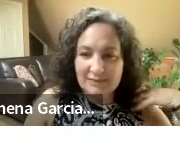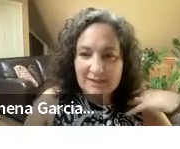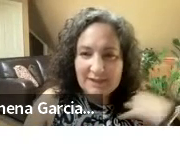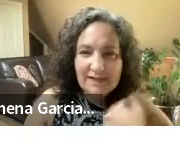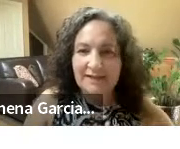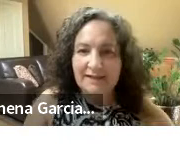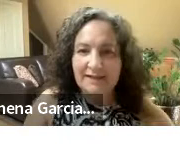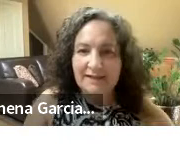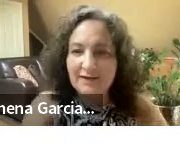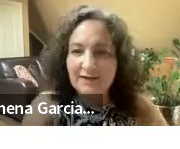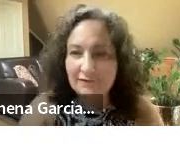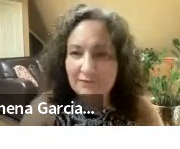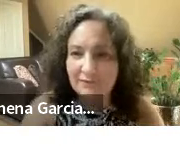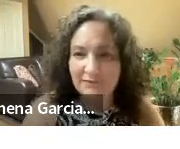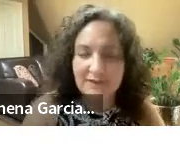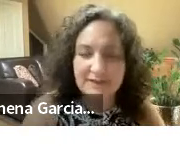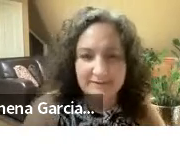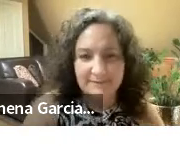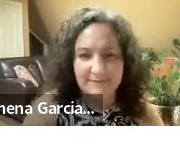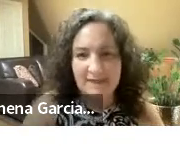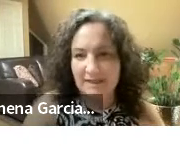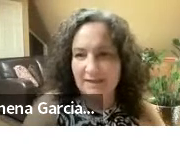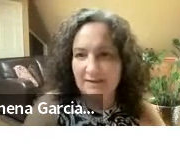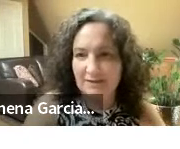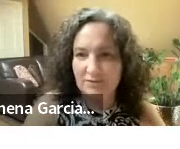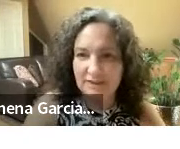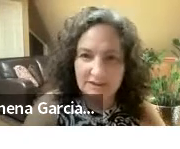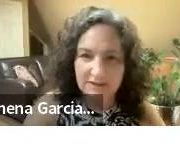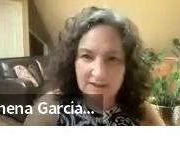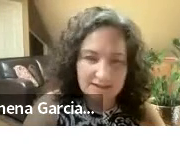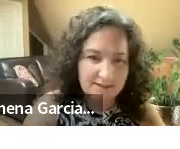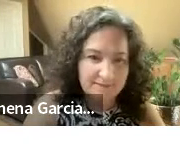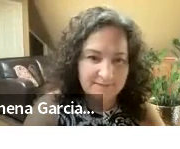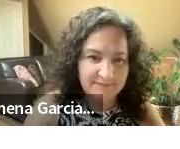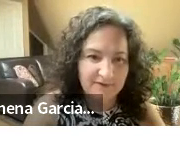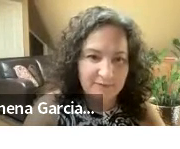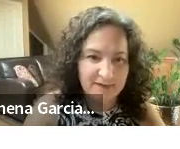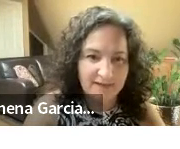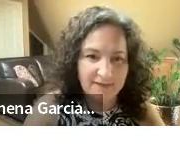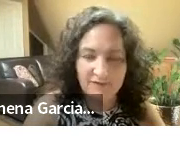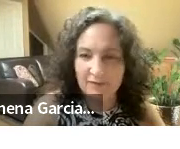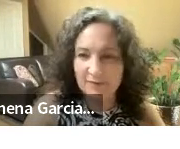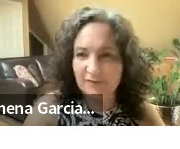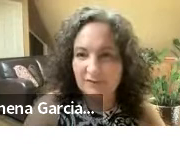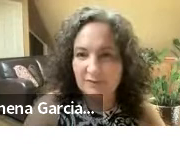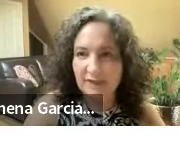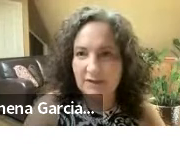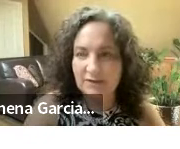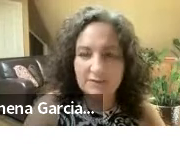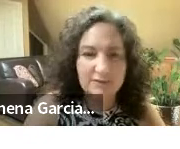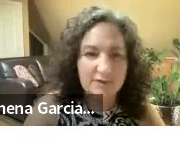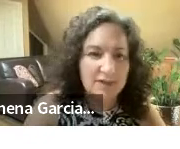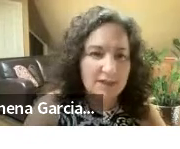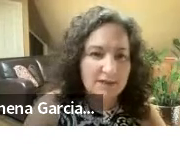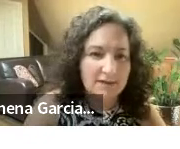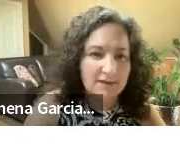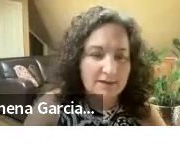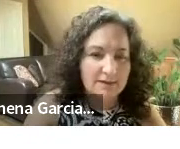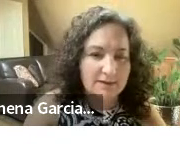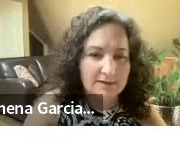Does anybody have any questions of Becky before we move to the breakout groups?